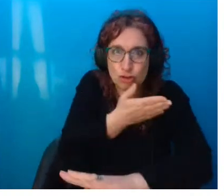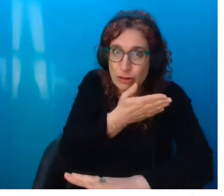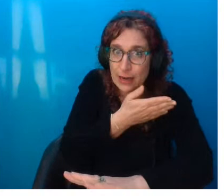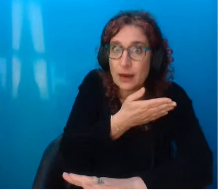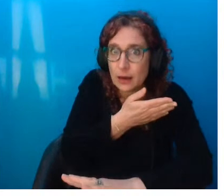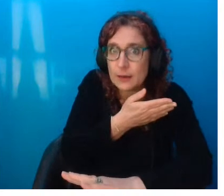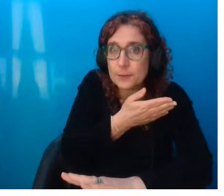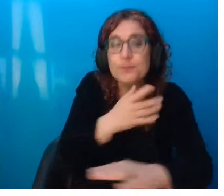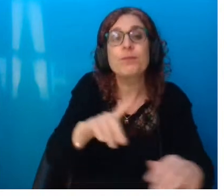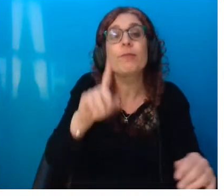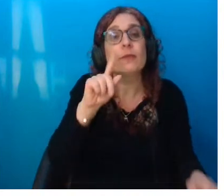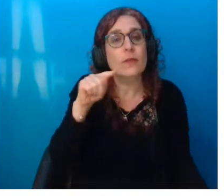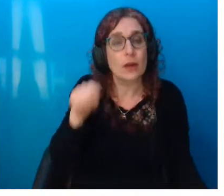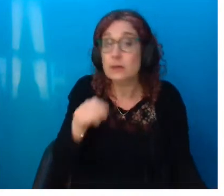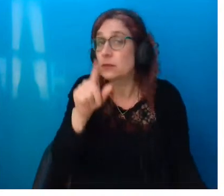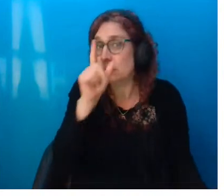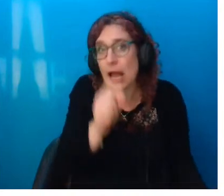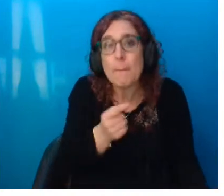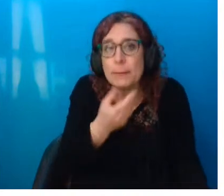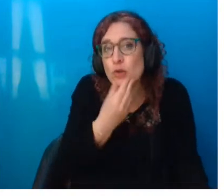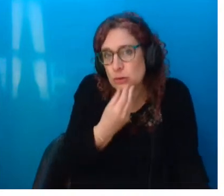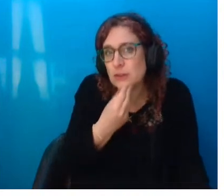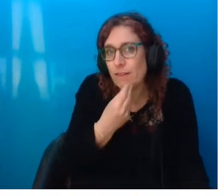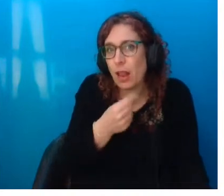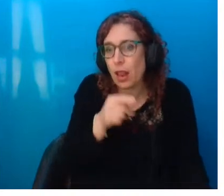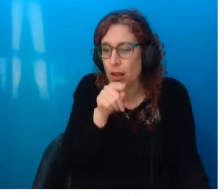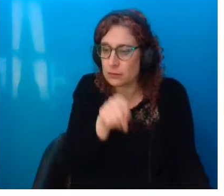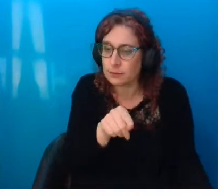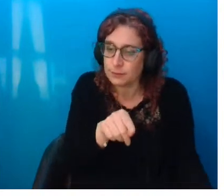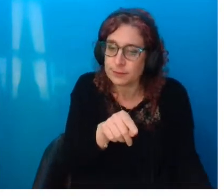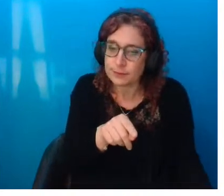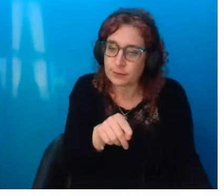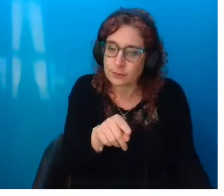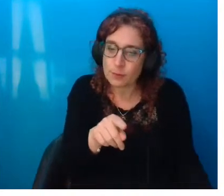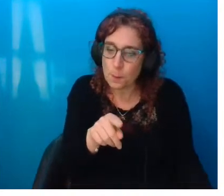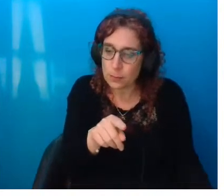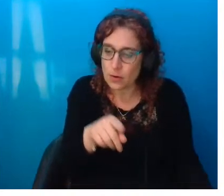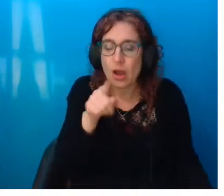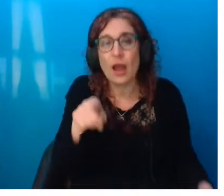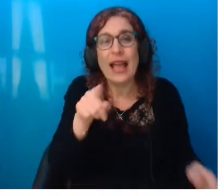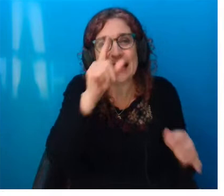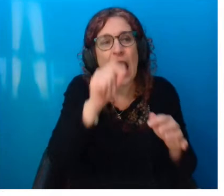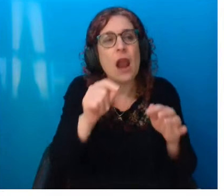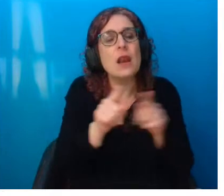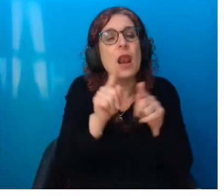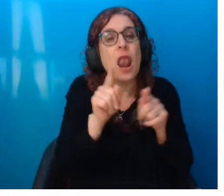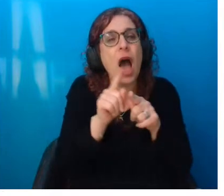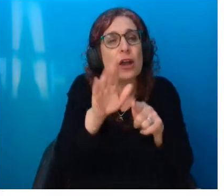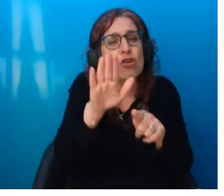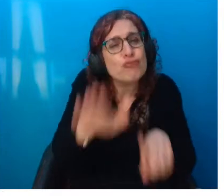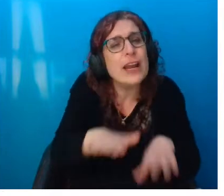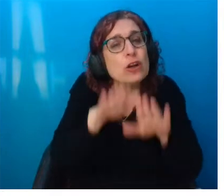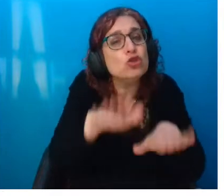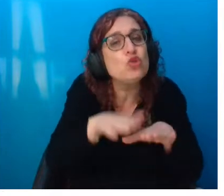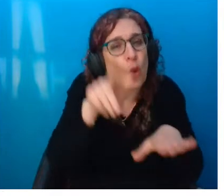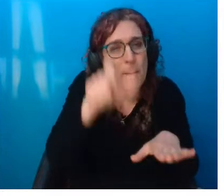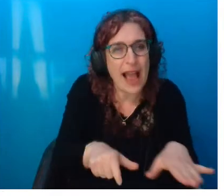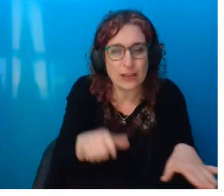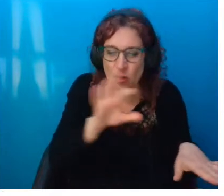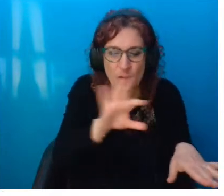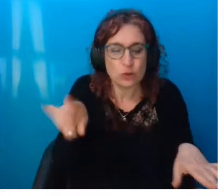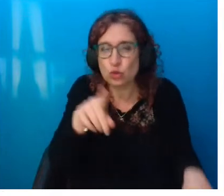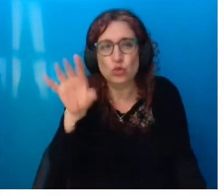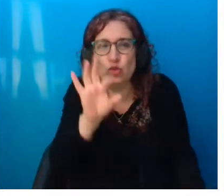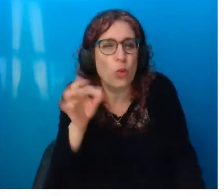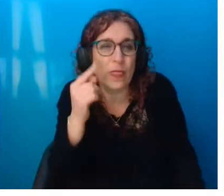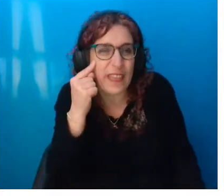So this can be a very useful test to reassure a patient when you don't think they've got a food allergy. So, if they've got